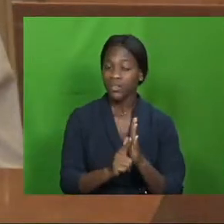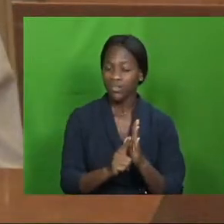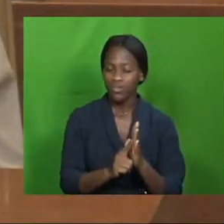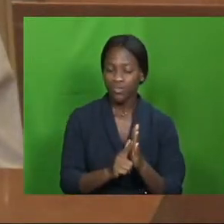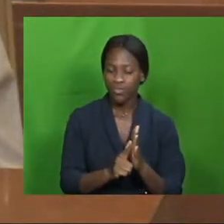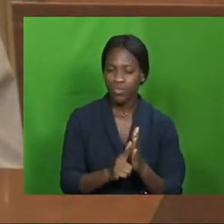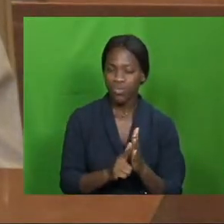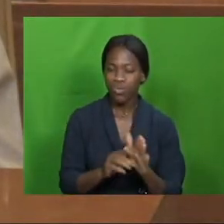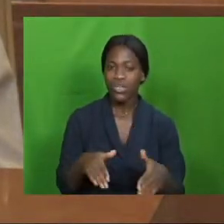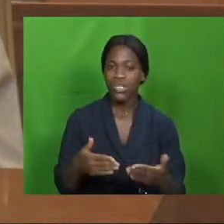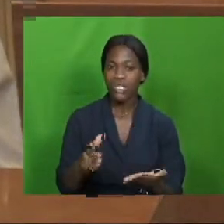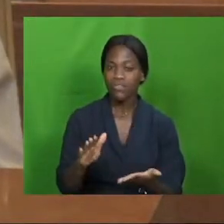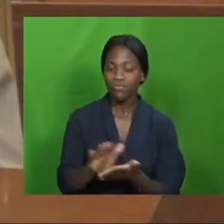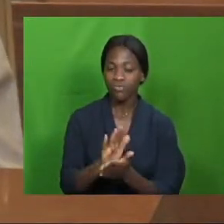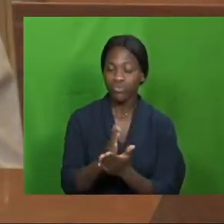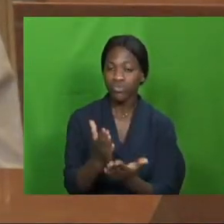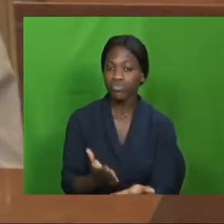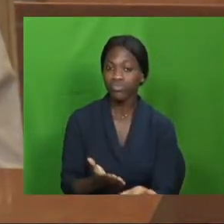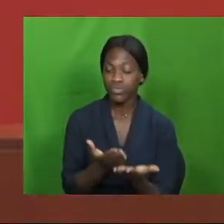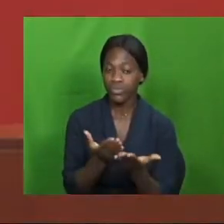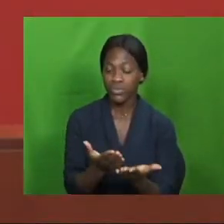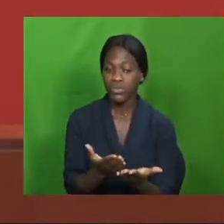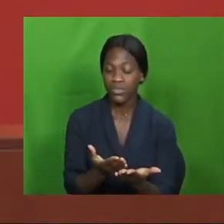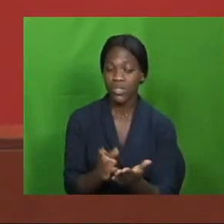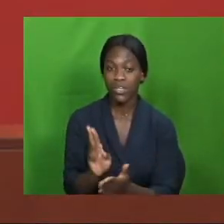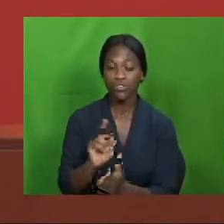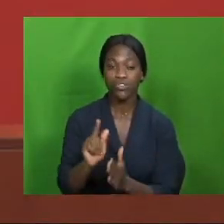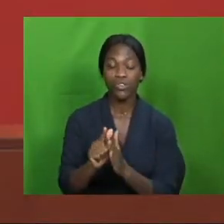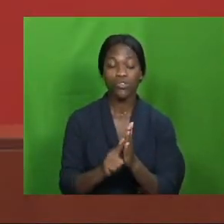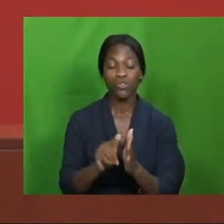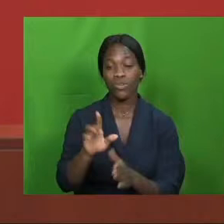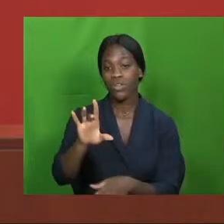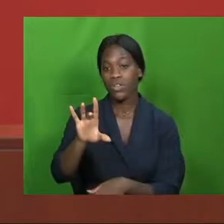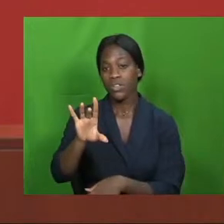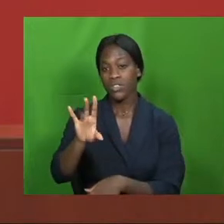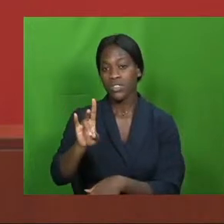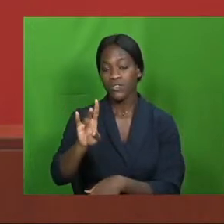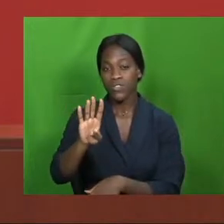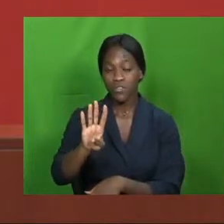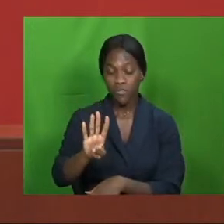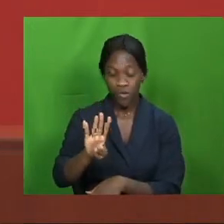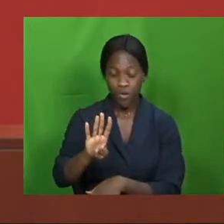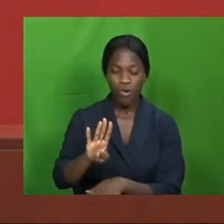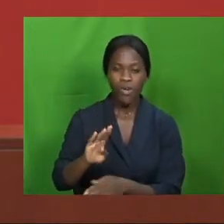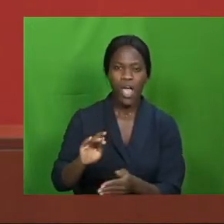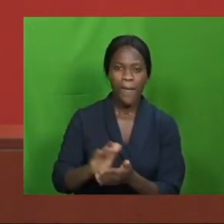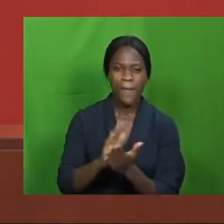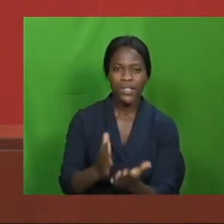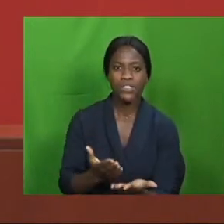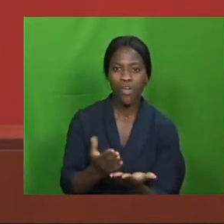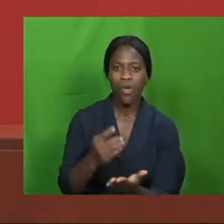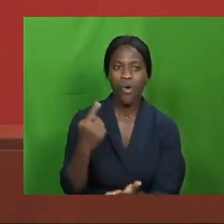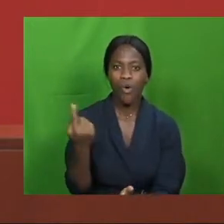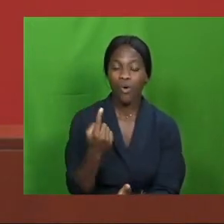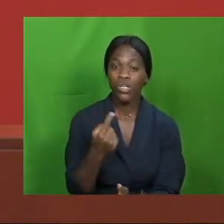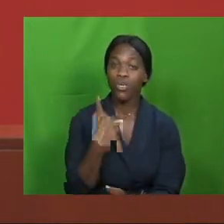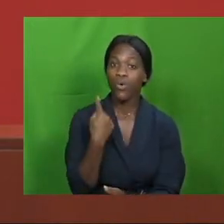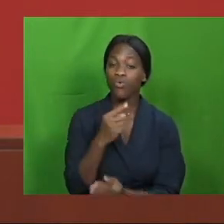papers. In terms of Order 74, papers may be presented only by the